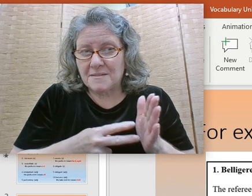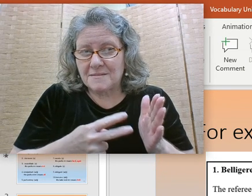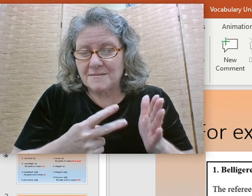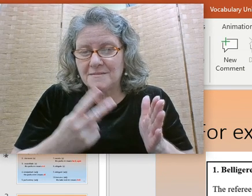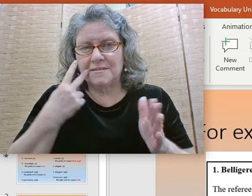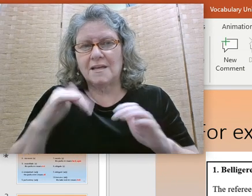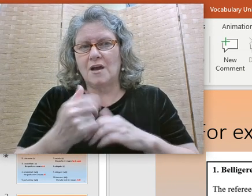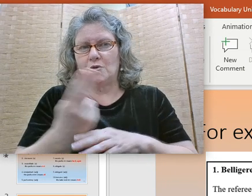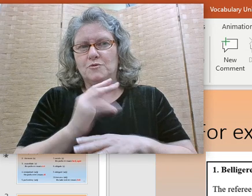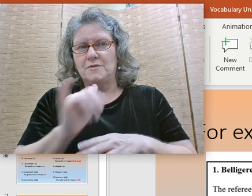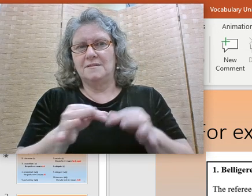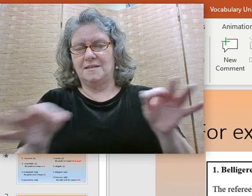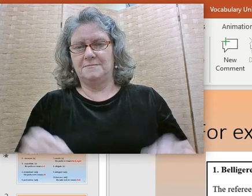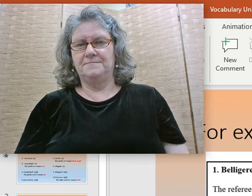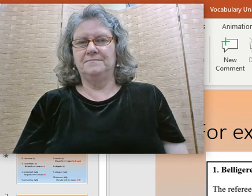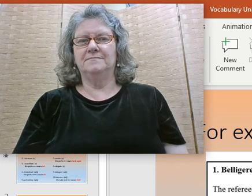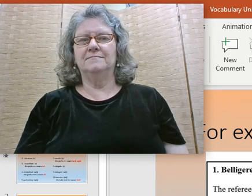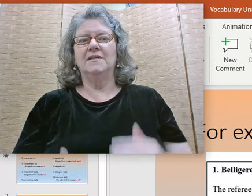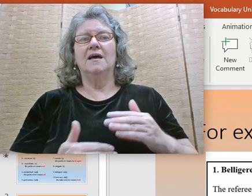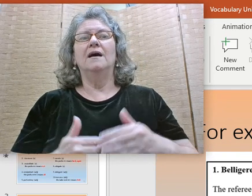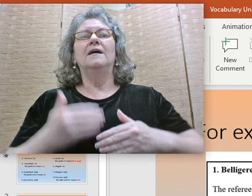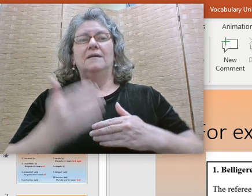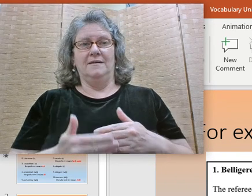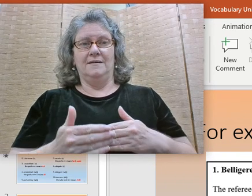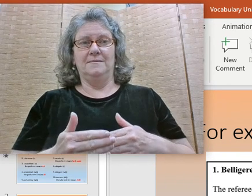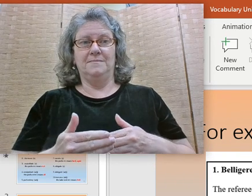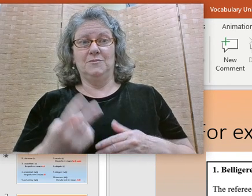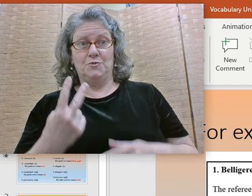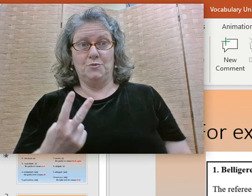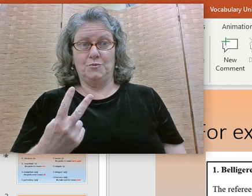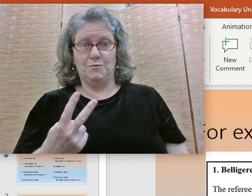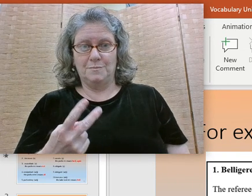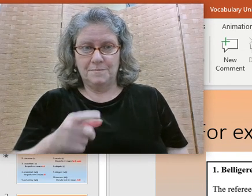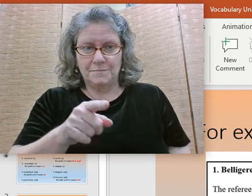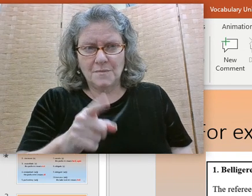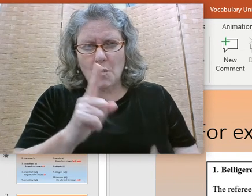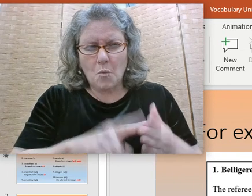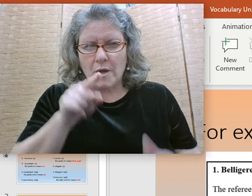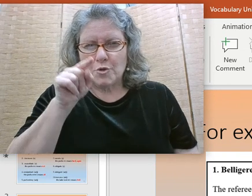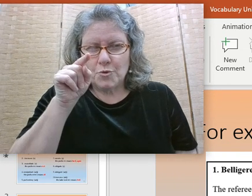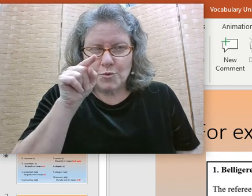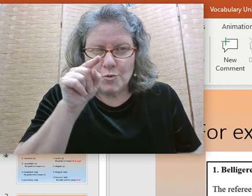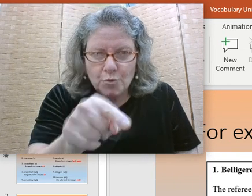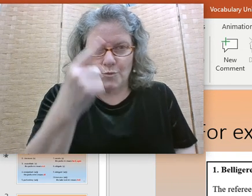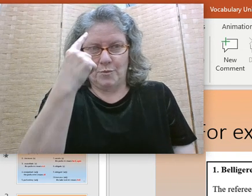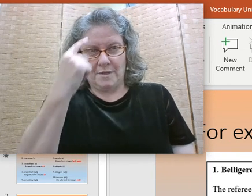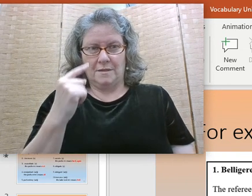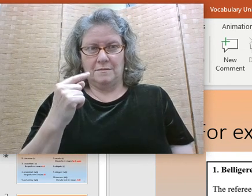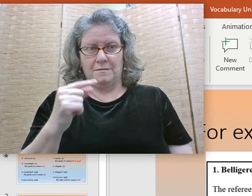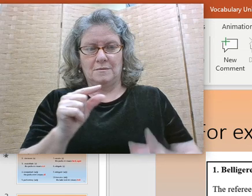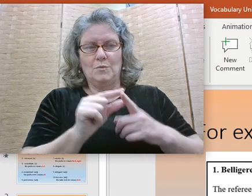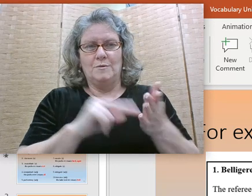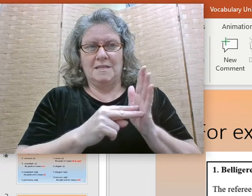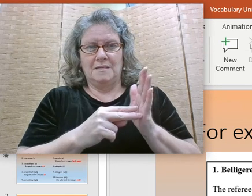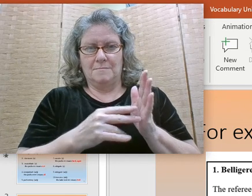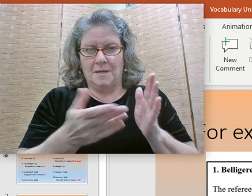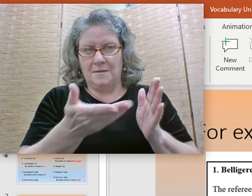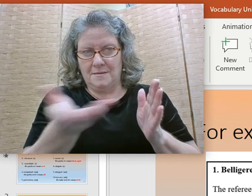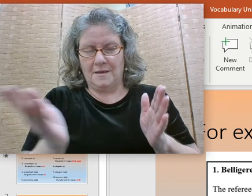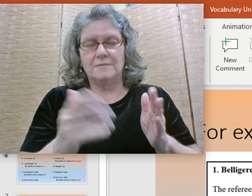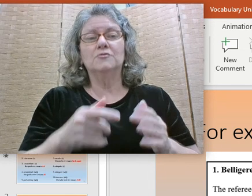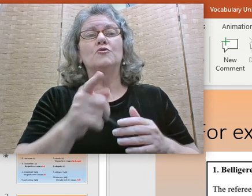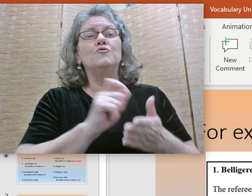used in that sentence. Step 2, you go right down here. What do you think the word means based on the context clue? So you